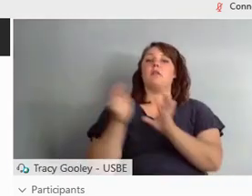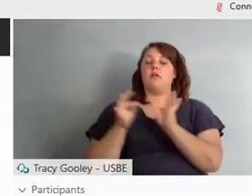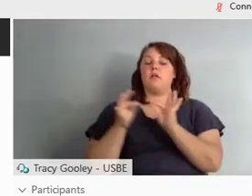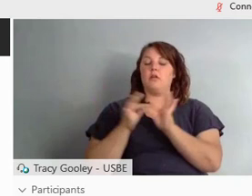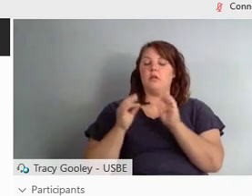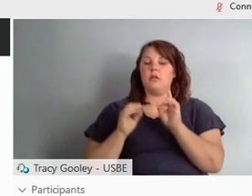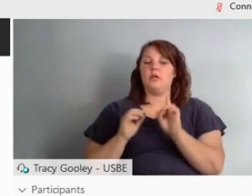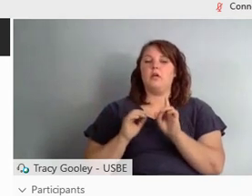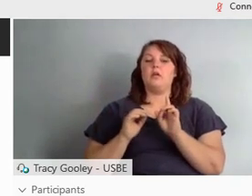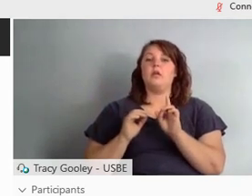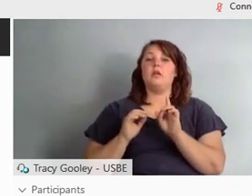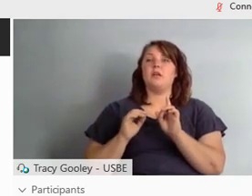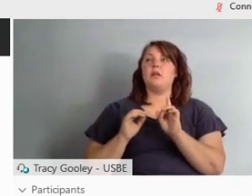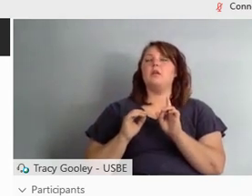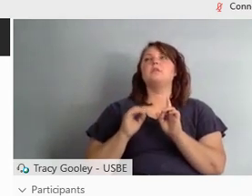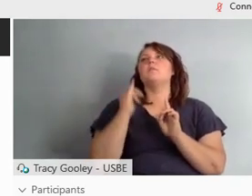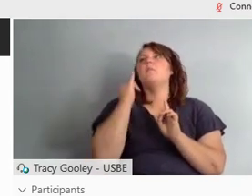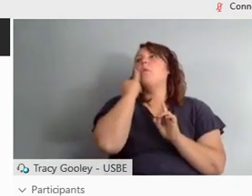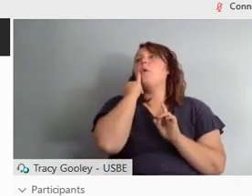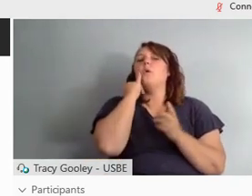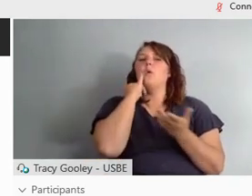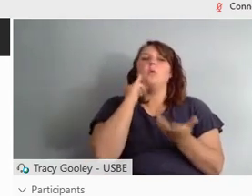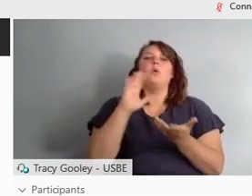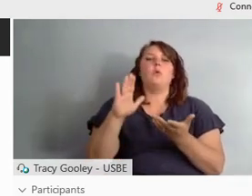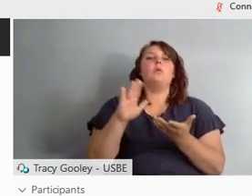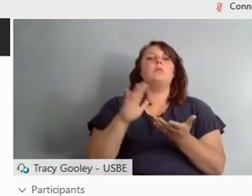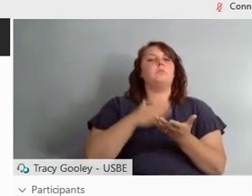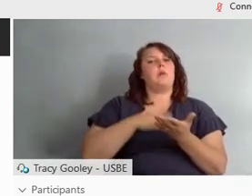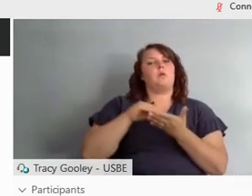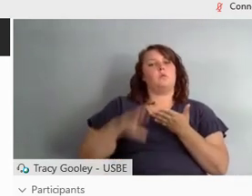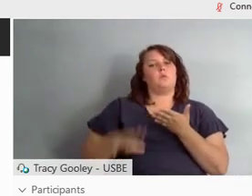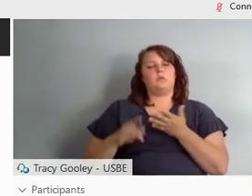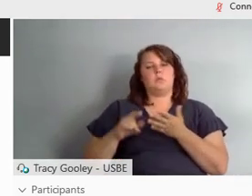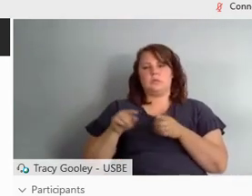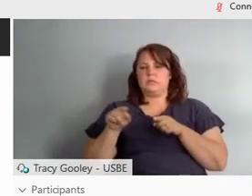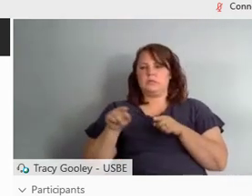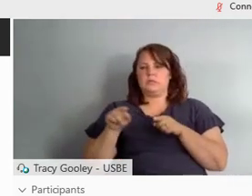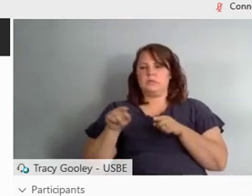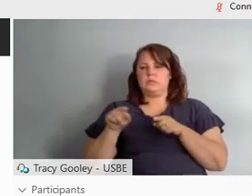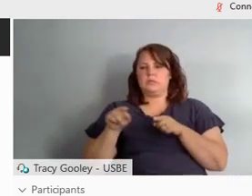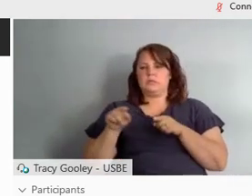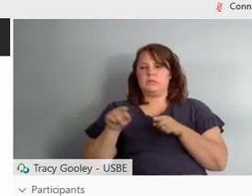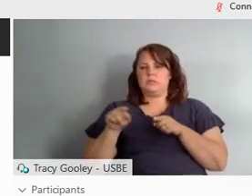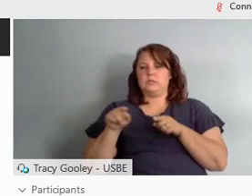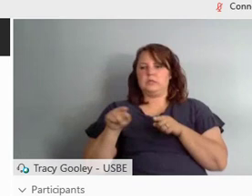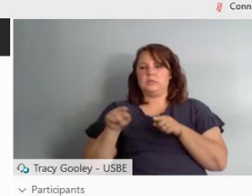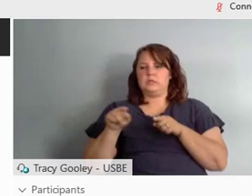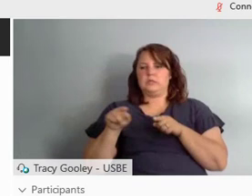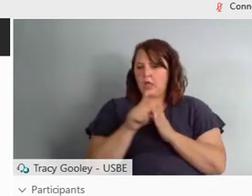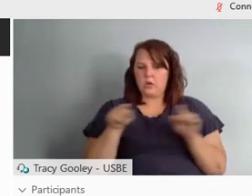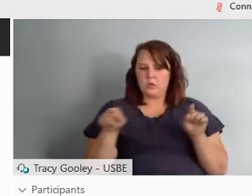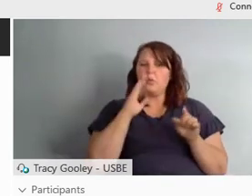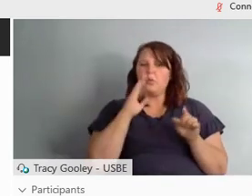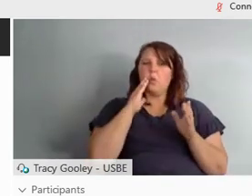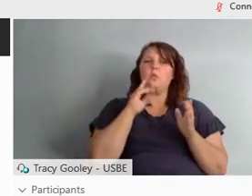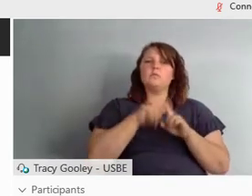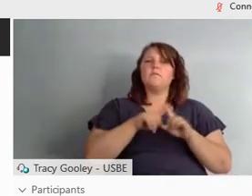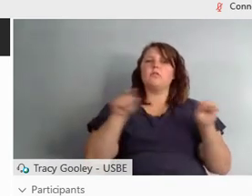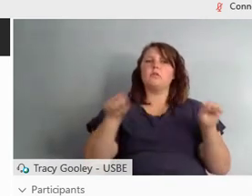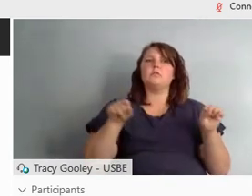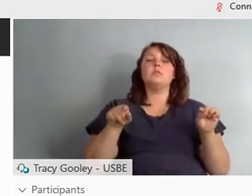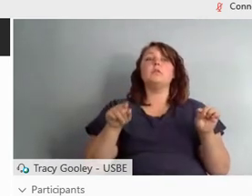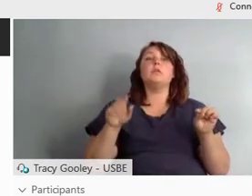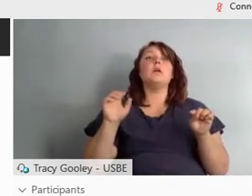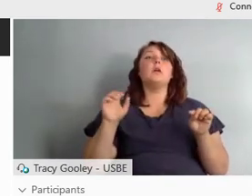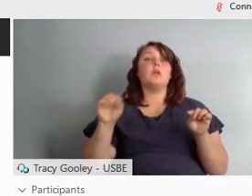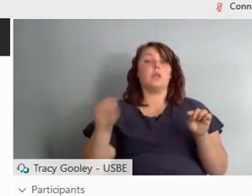so if, let's say, for example, my student was able to distinguish between letters and pictures, right, could repeat a letter